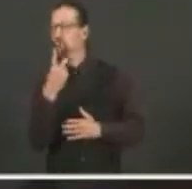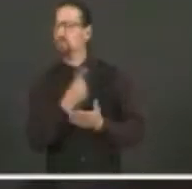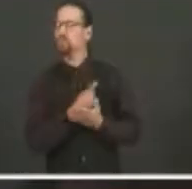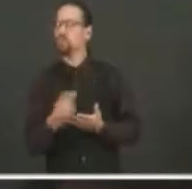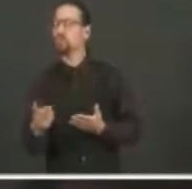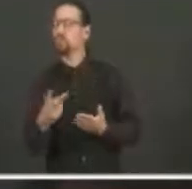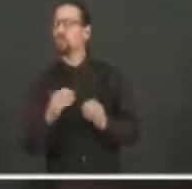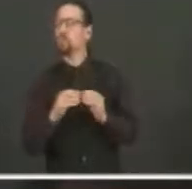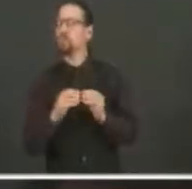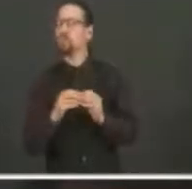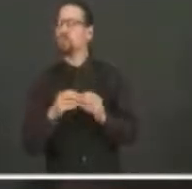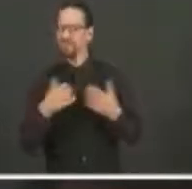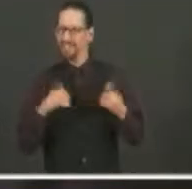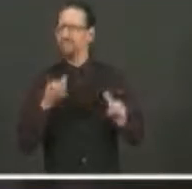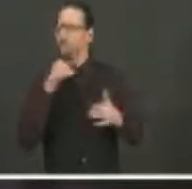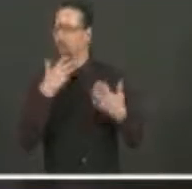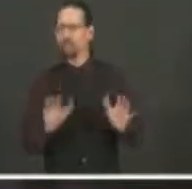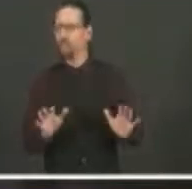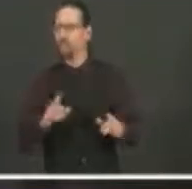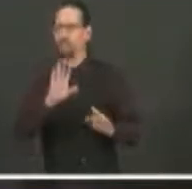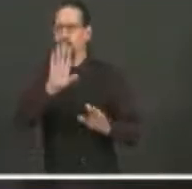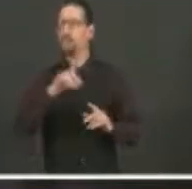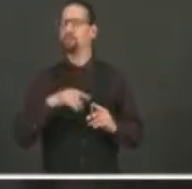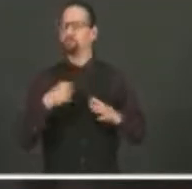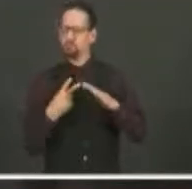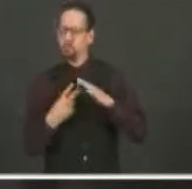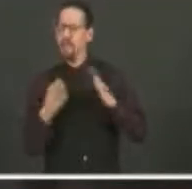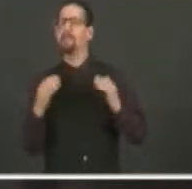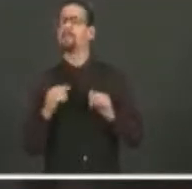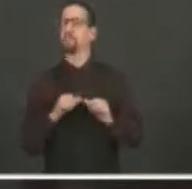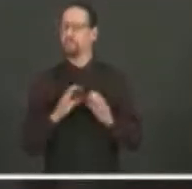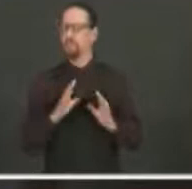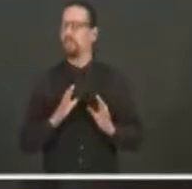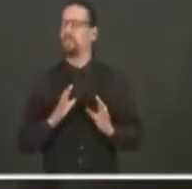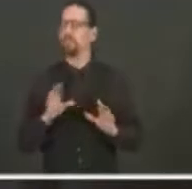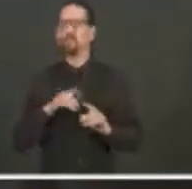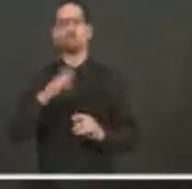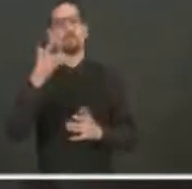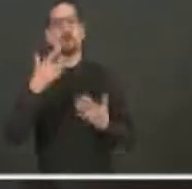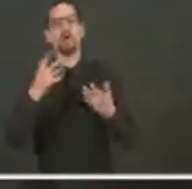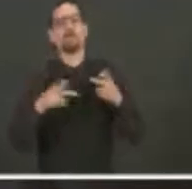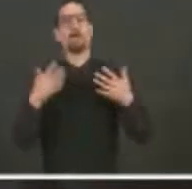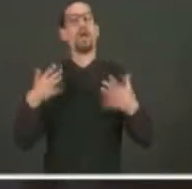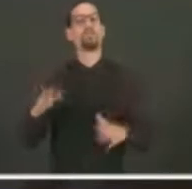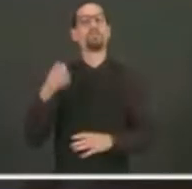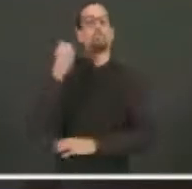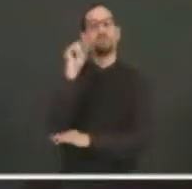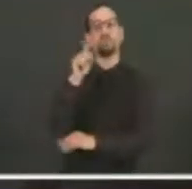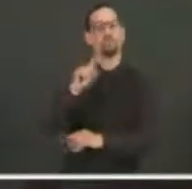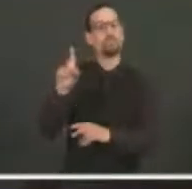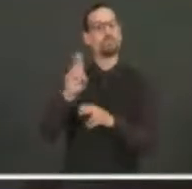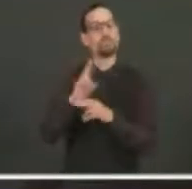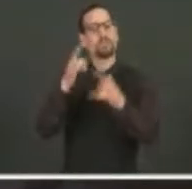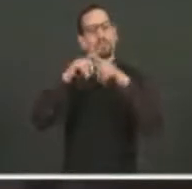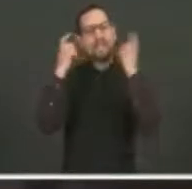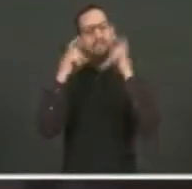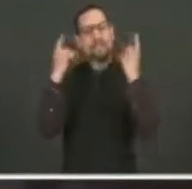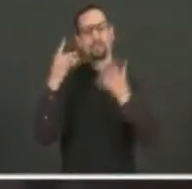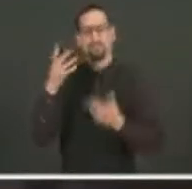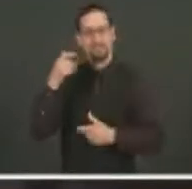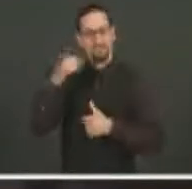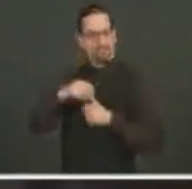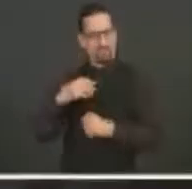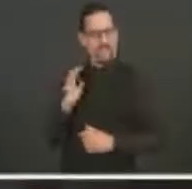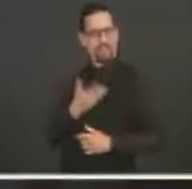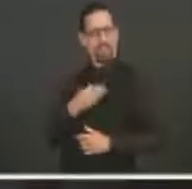suggest it's fine. But as the doctor said, mostly everyone was mask wearing, and we were passing